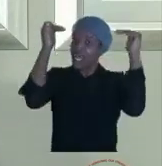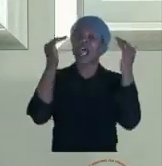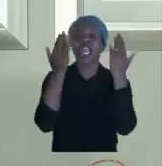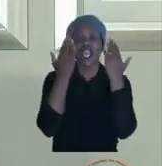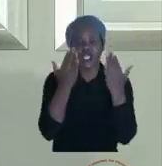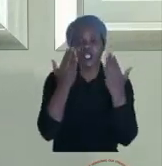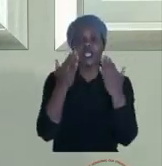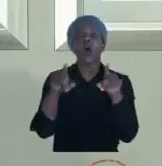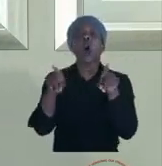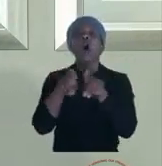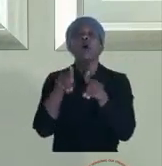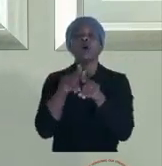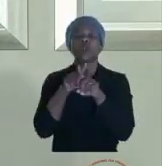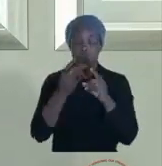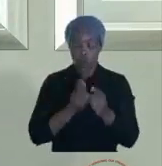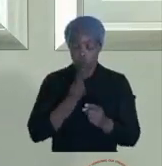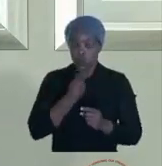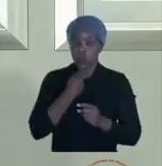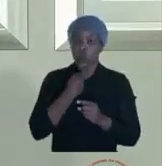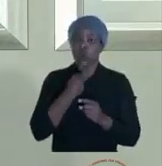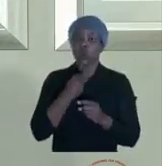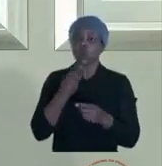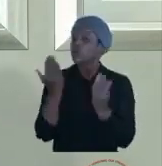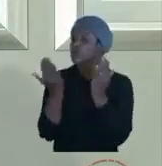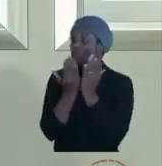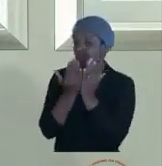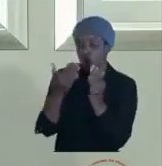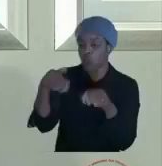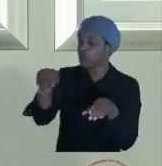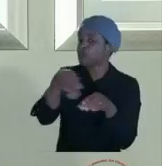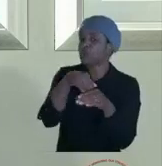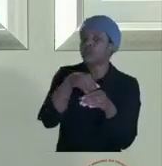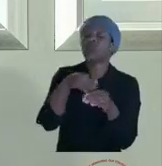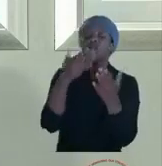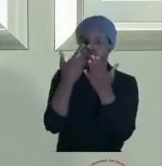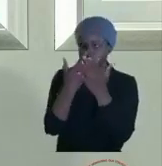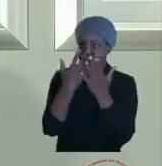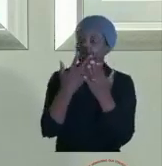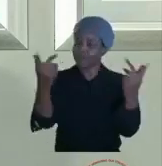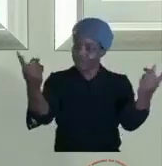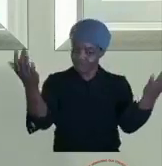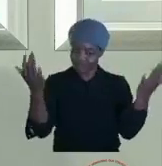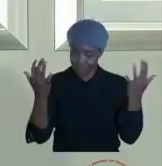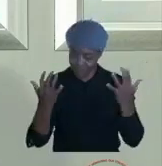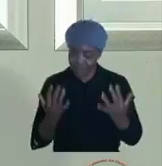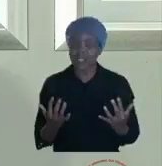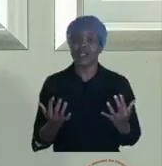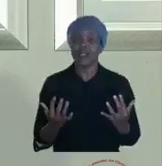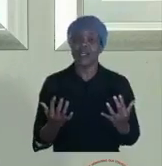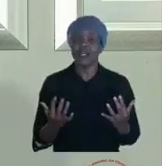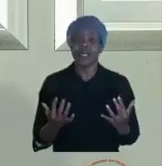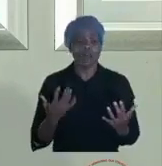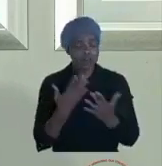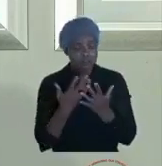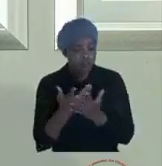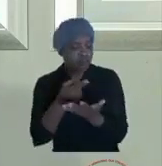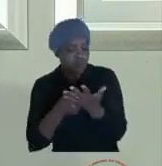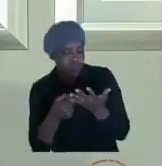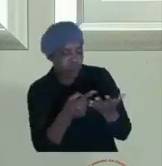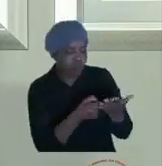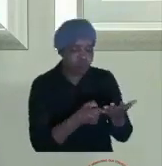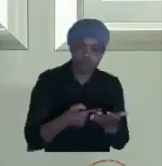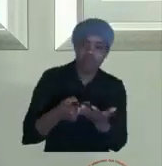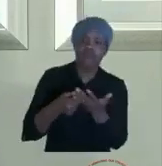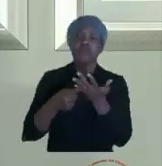of school, so that young people can come together at Freedom Park, discuss about the current challenges, and determine